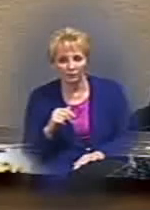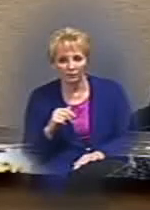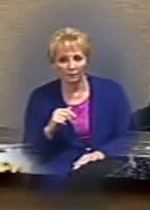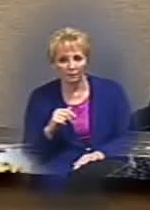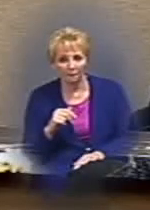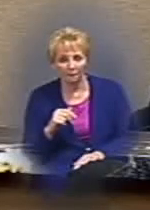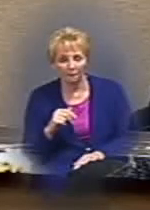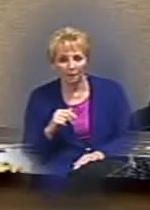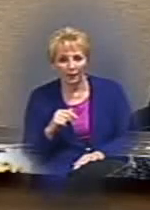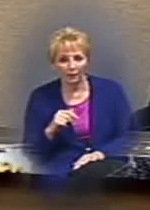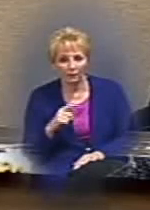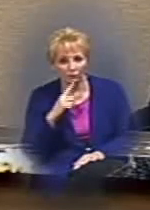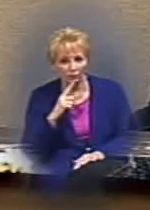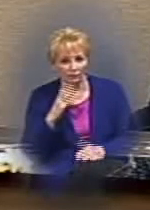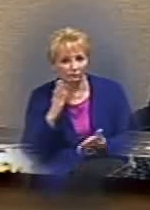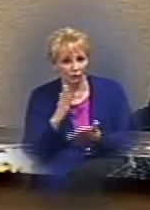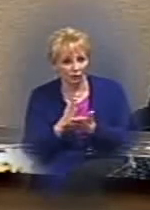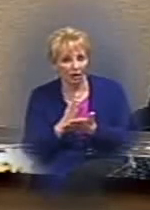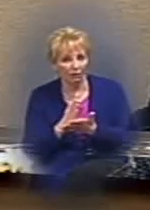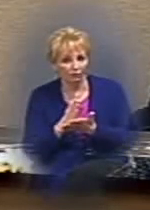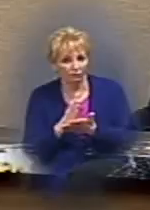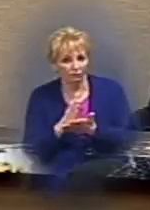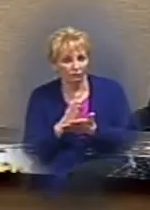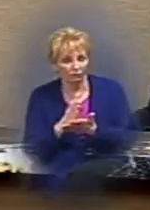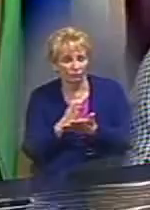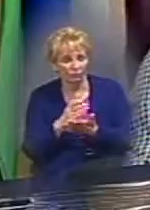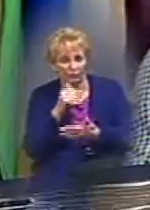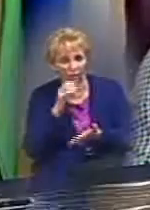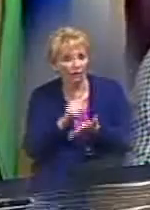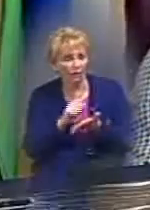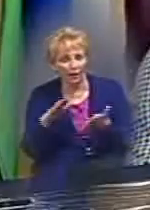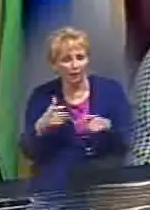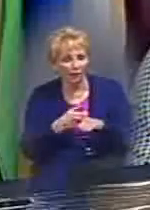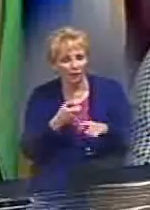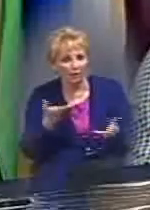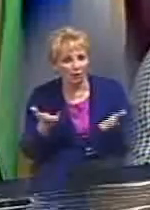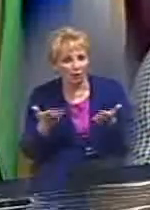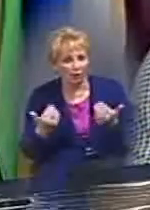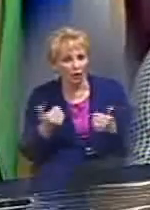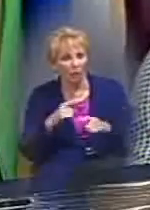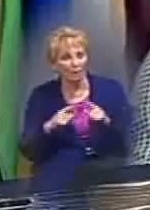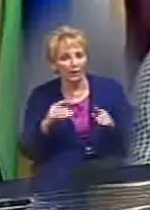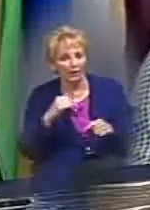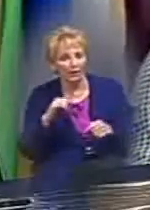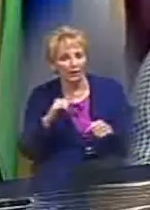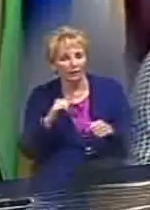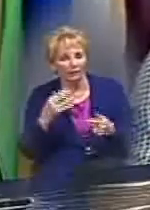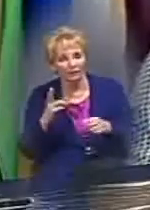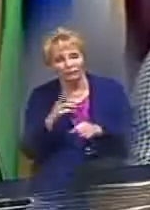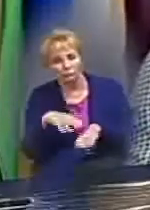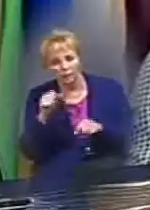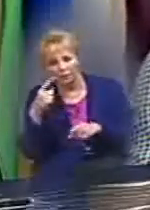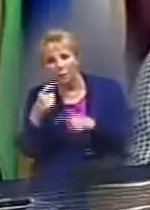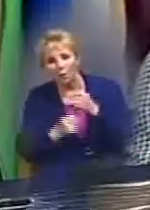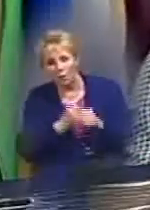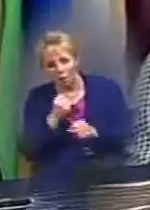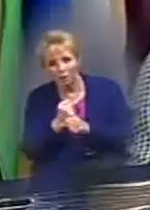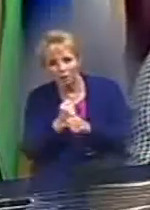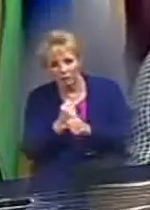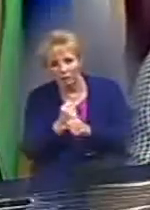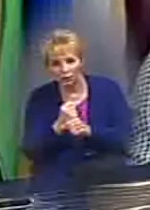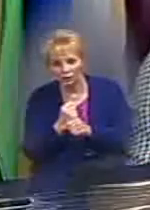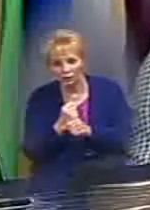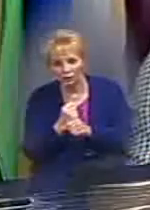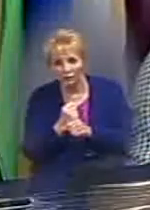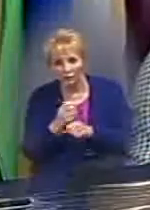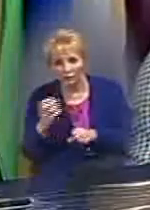Is it going to be taken out of service or? It will not be taken out of service currently because it's going to take us about a year, right, guys, to